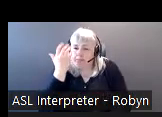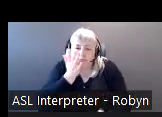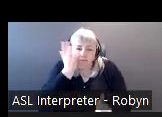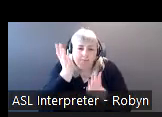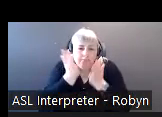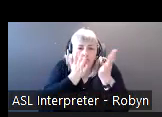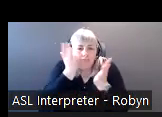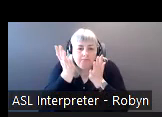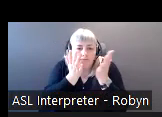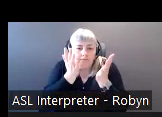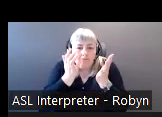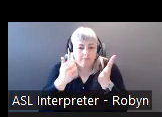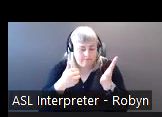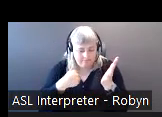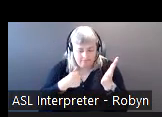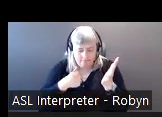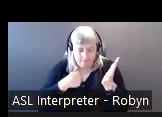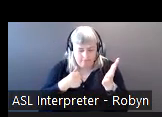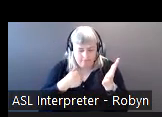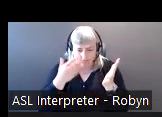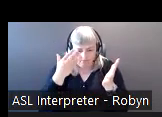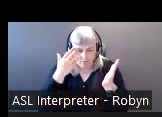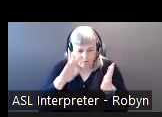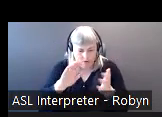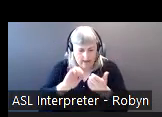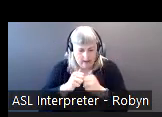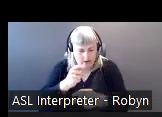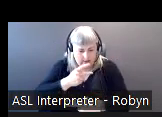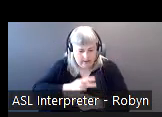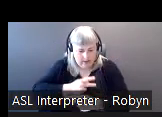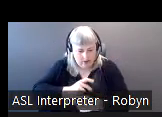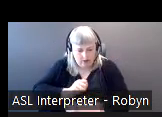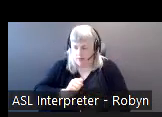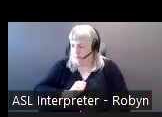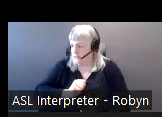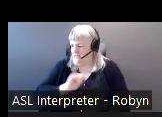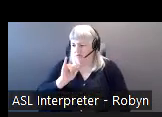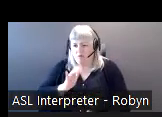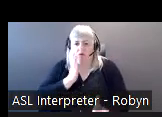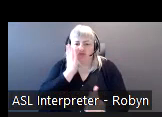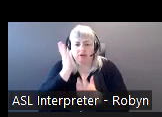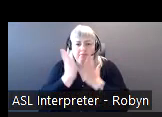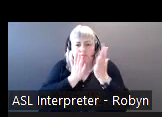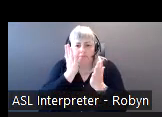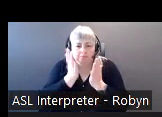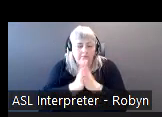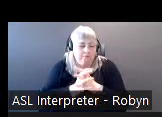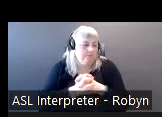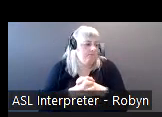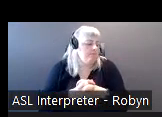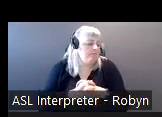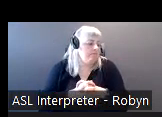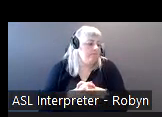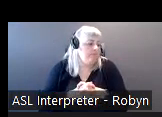Shame that we don't know how to take care of our well-being. Shame that slowing down